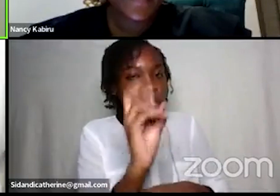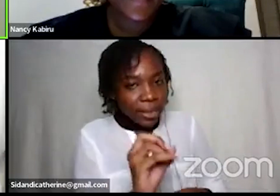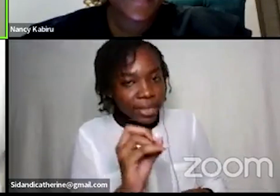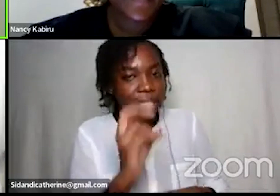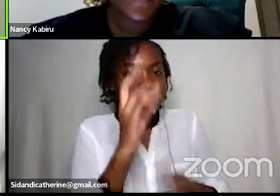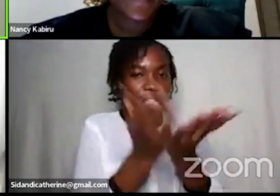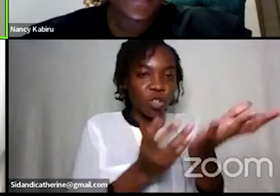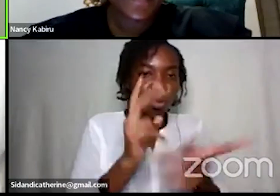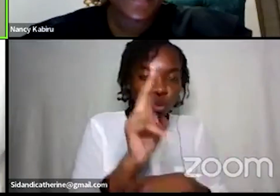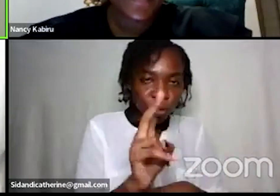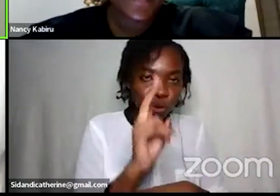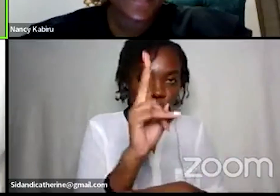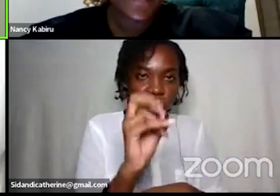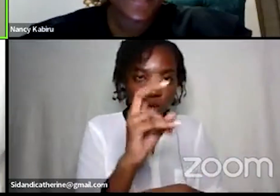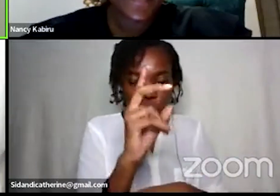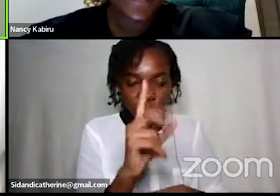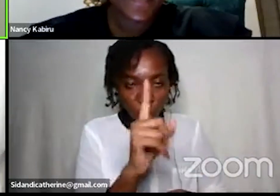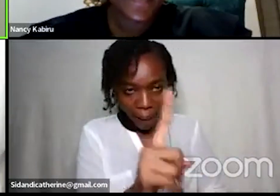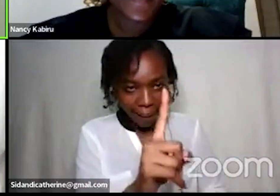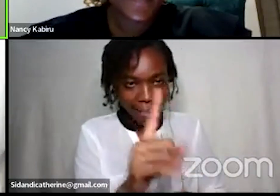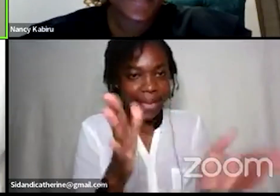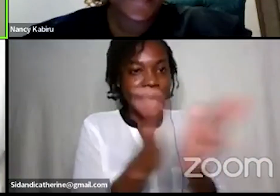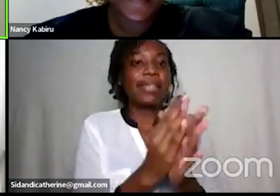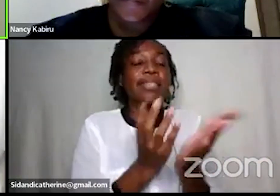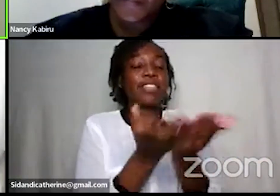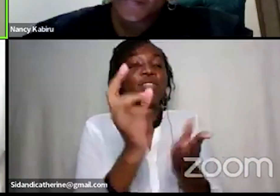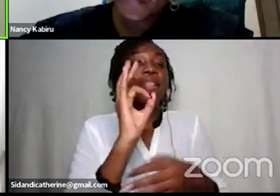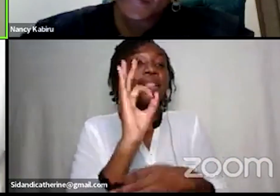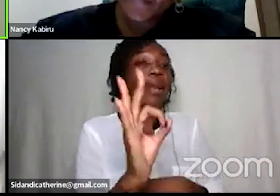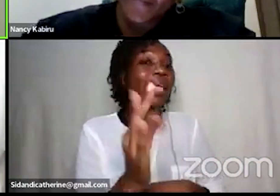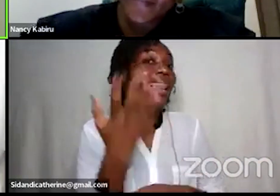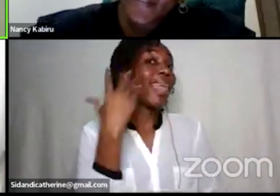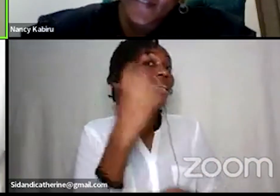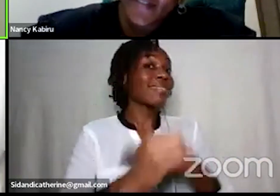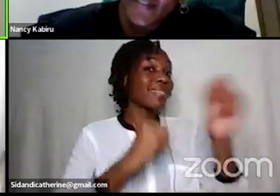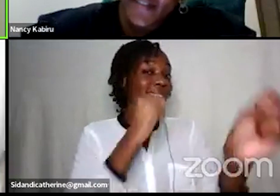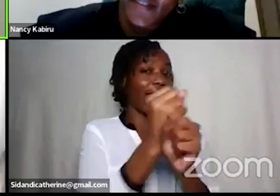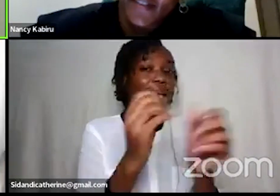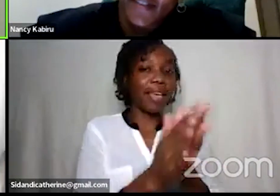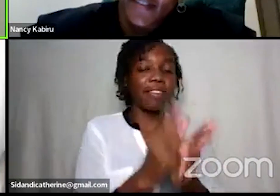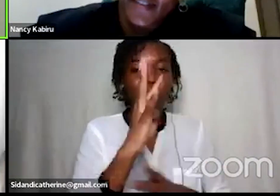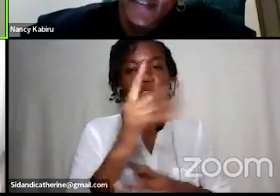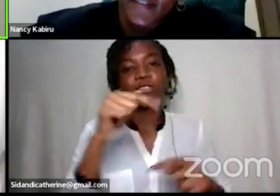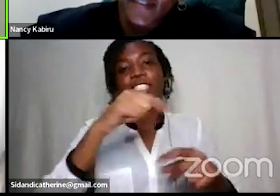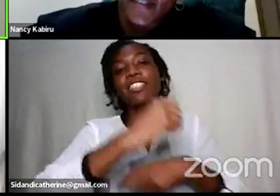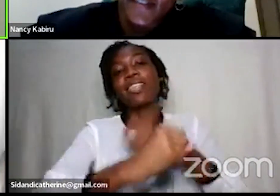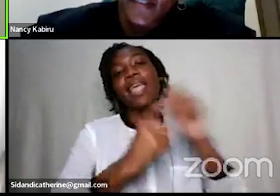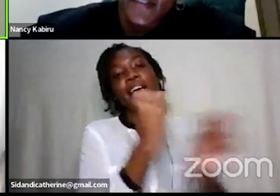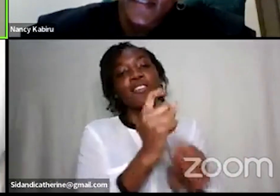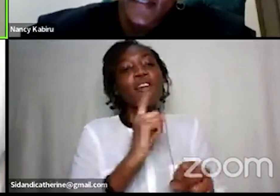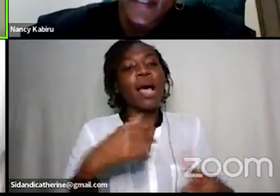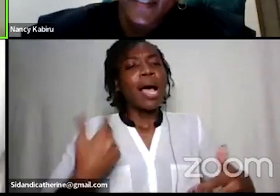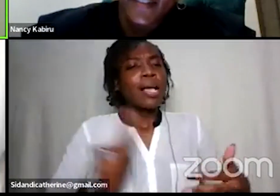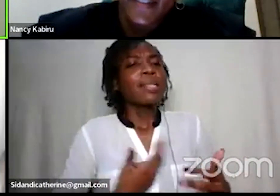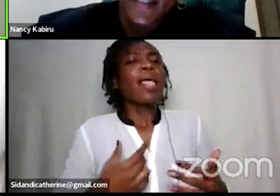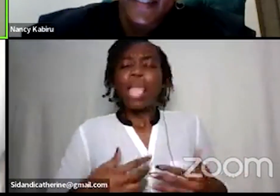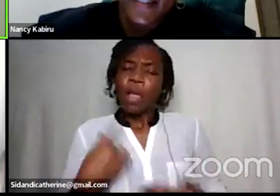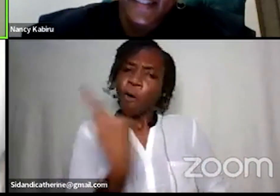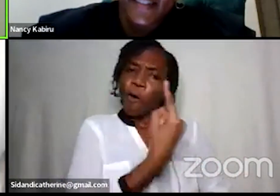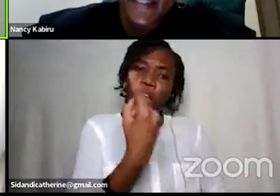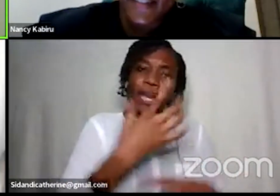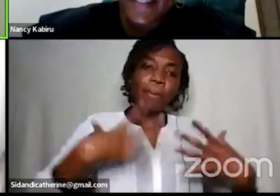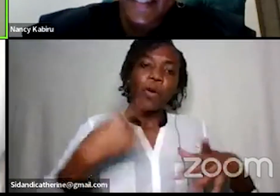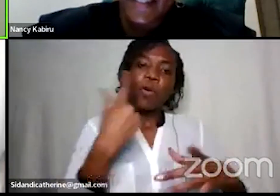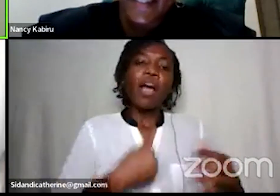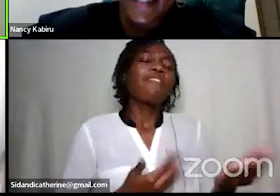in 2021. Season 3 was last year, and season 4 is this year. We happen to be the only people who have a season